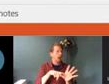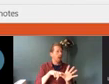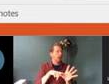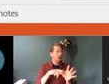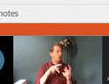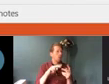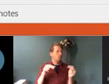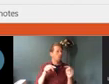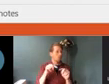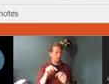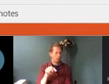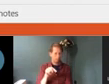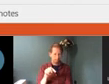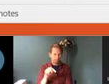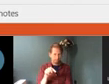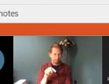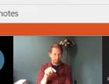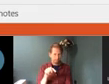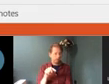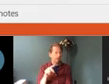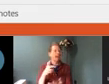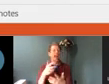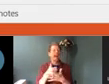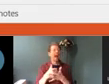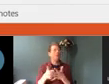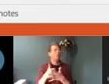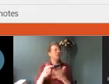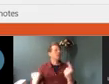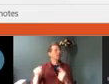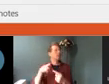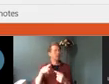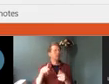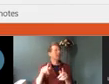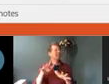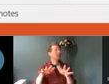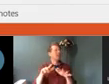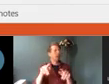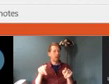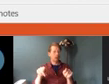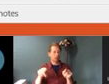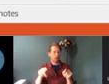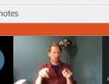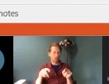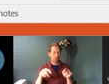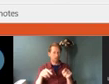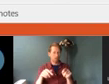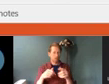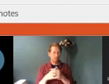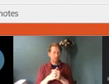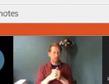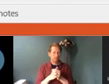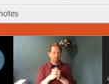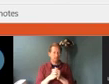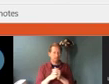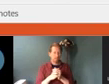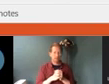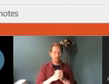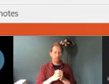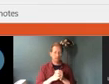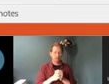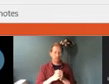can also provide these kind of frequencies. But since these are not separate markers, but they are tied